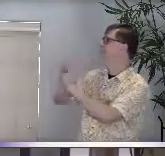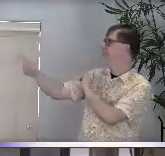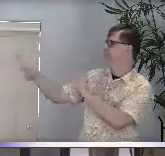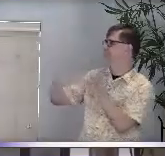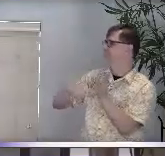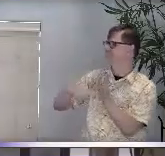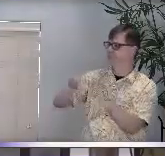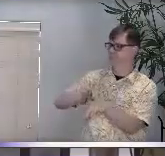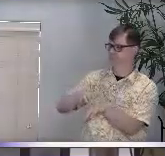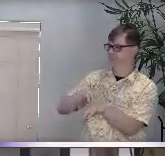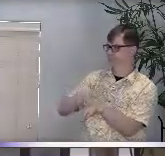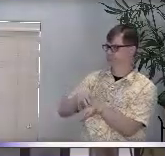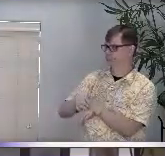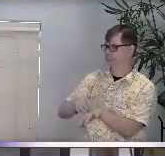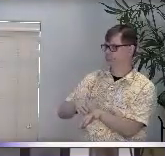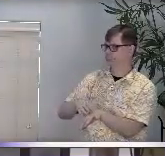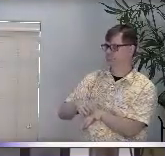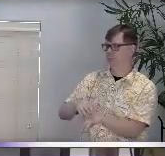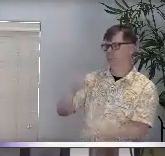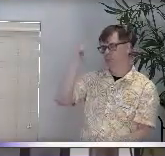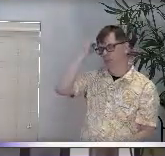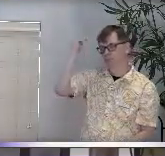is the nature of our brains.